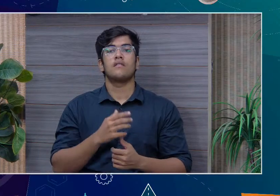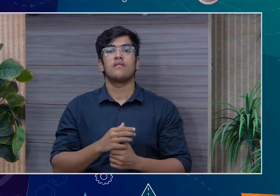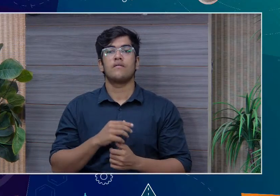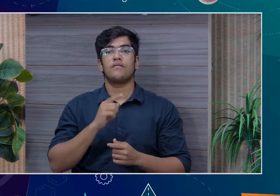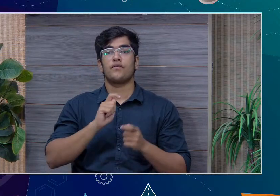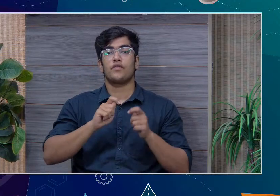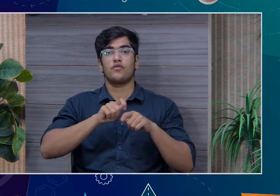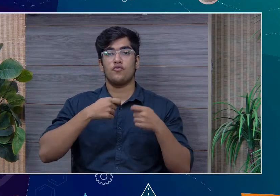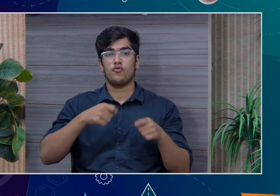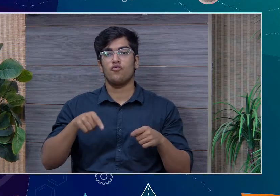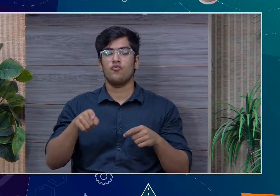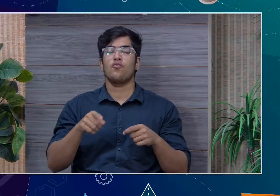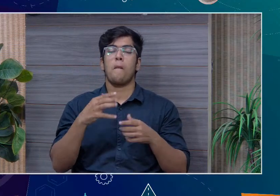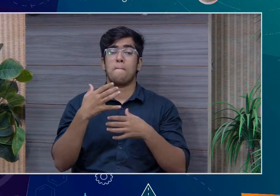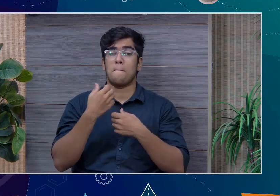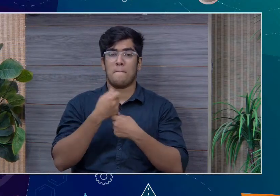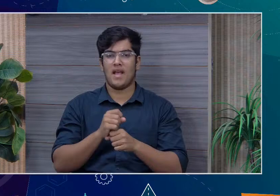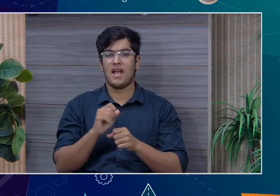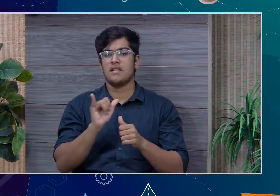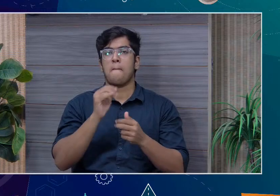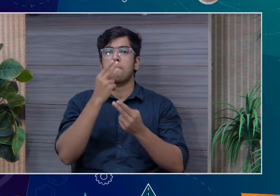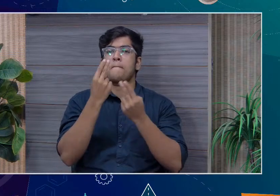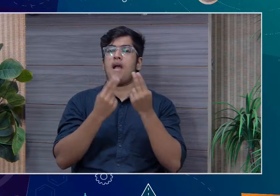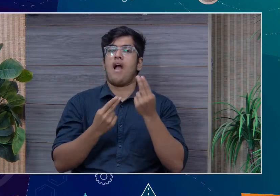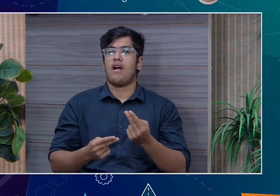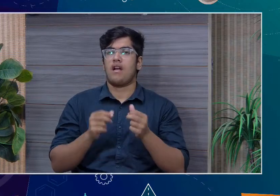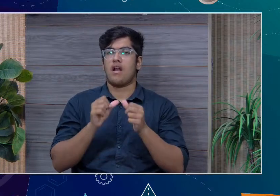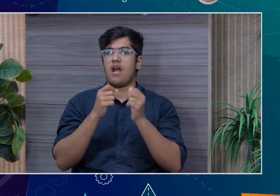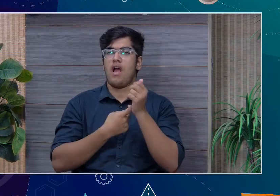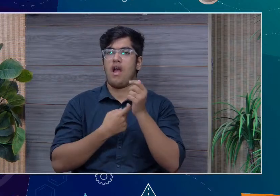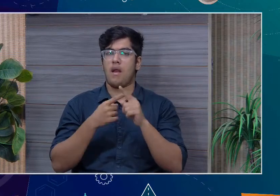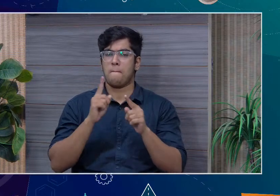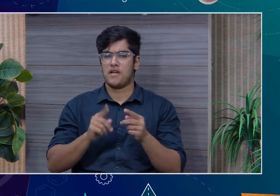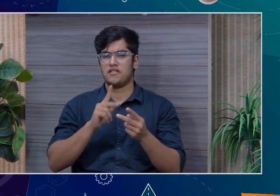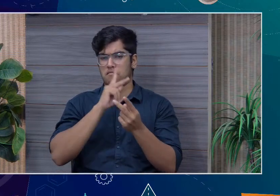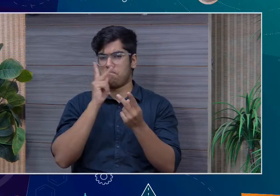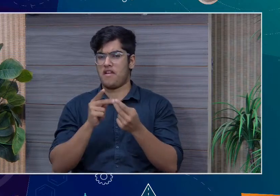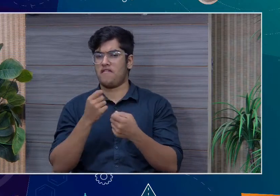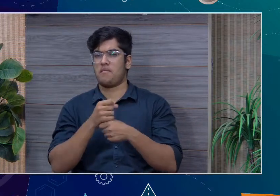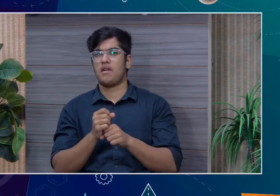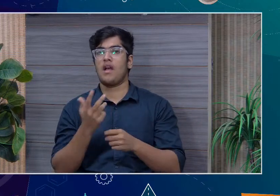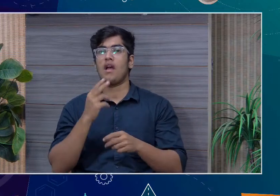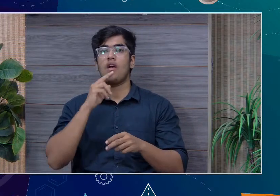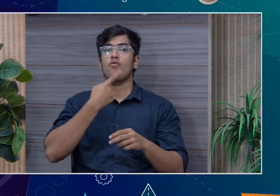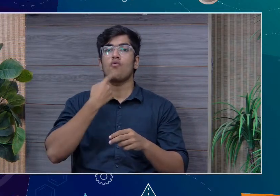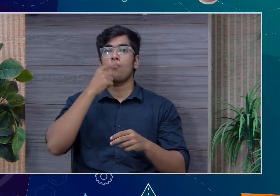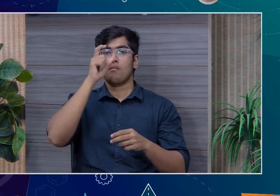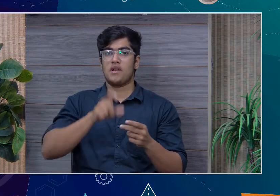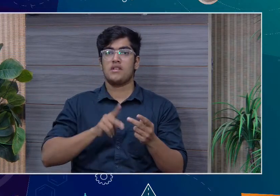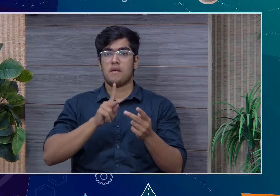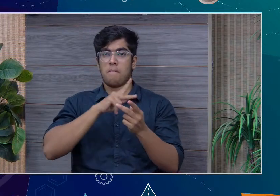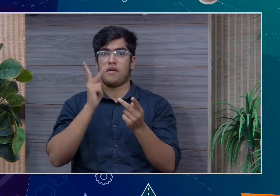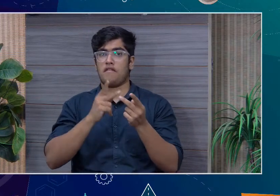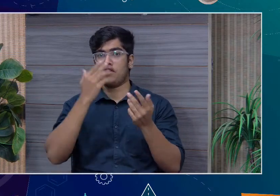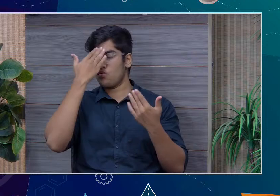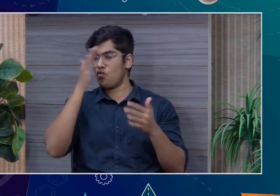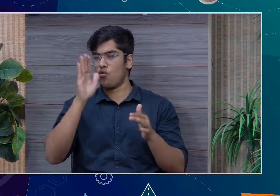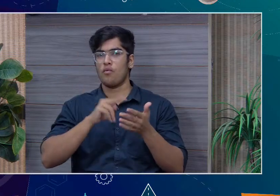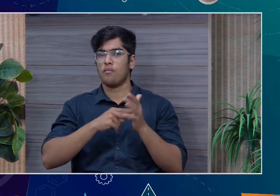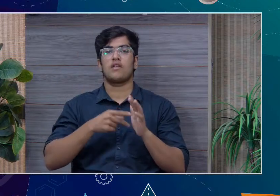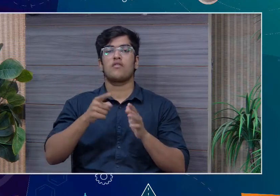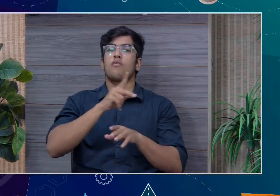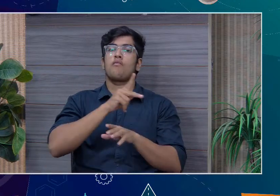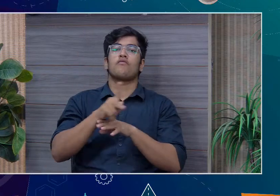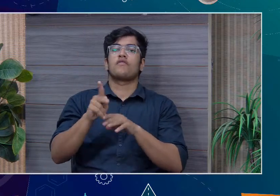the shoemaking is an art, and people who do not know how to make perfect shoes are not professional. So